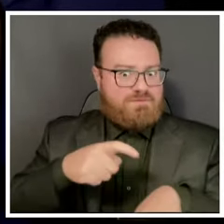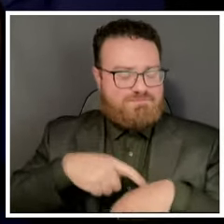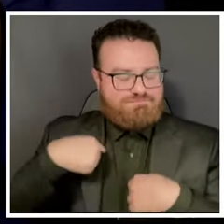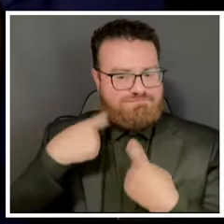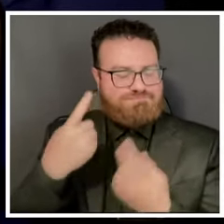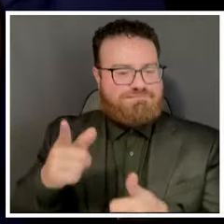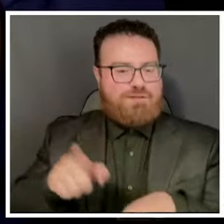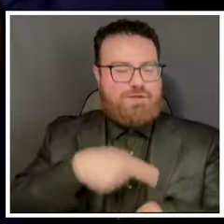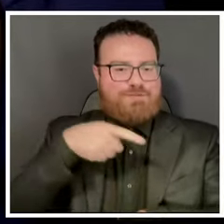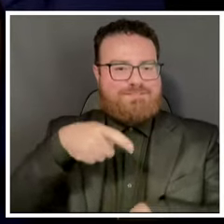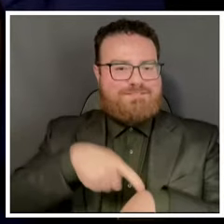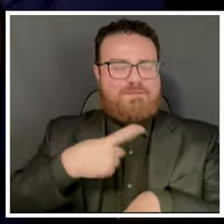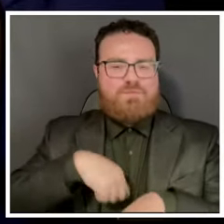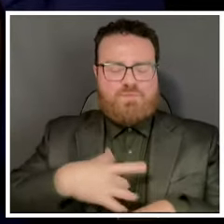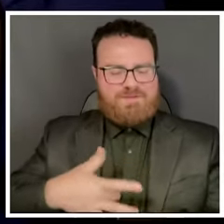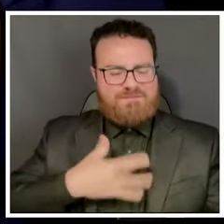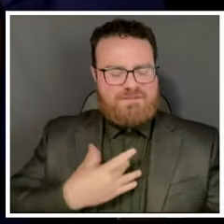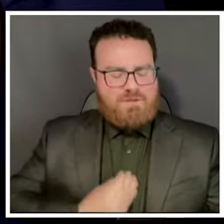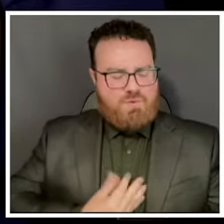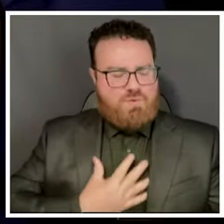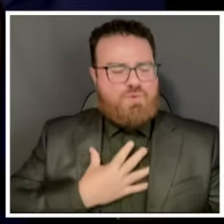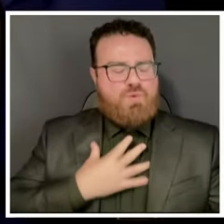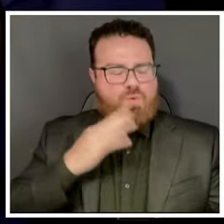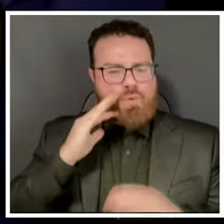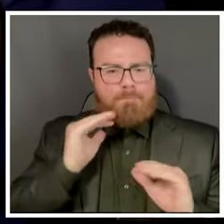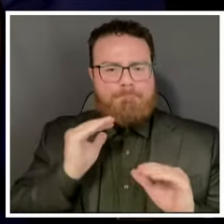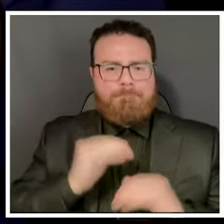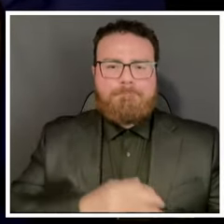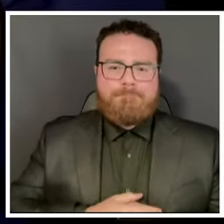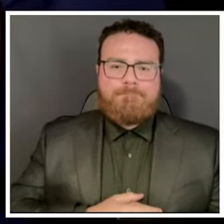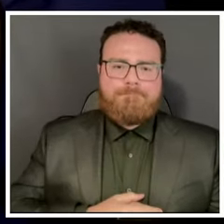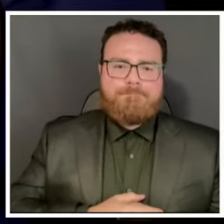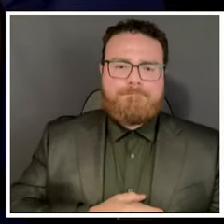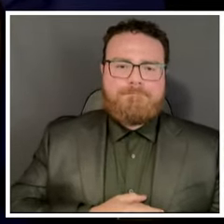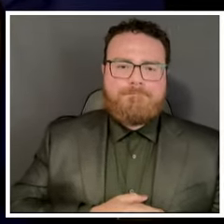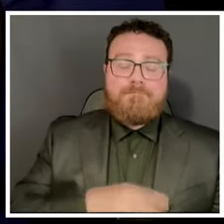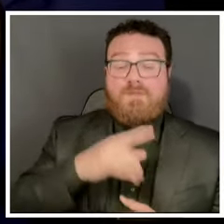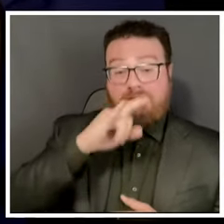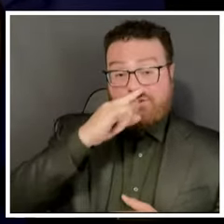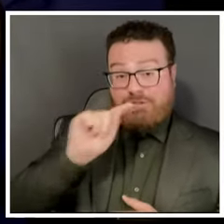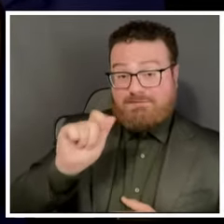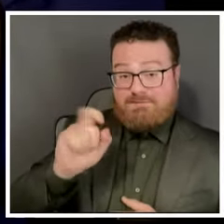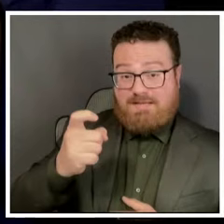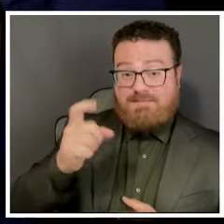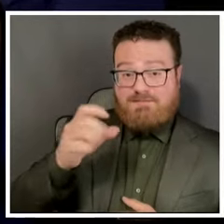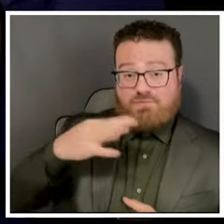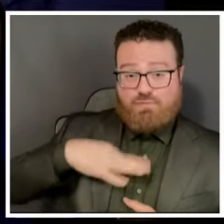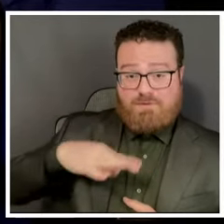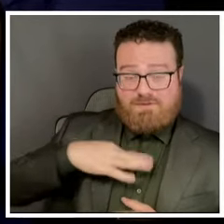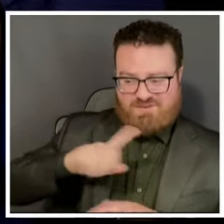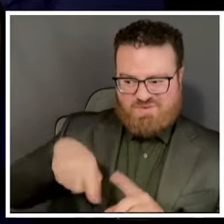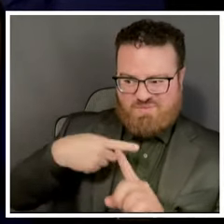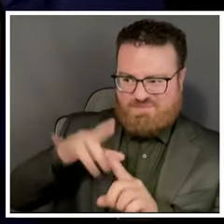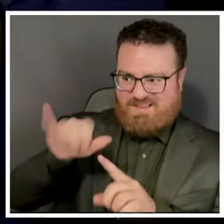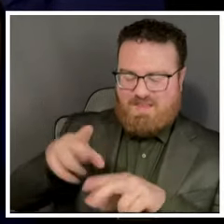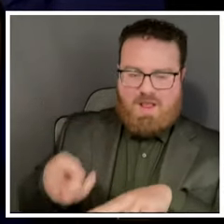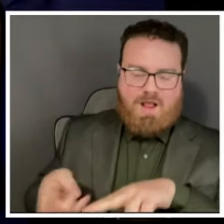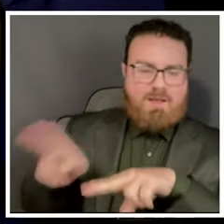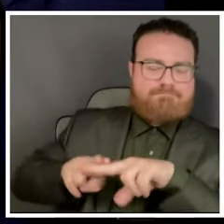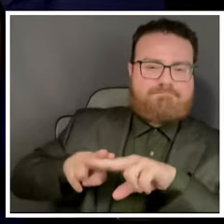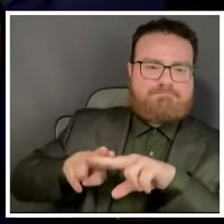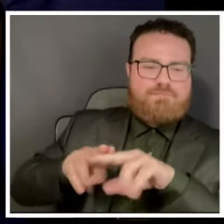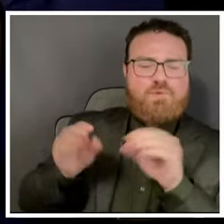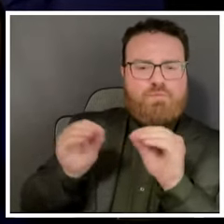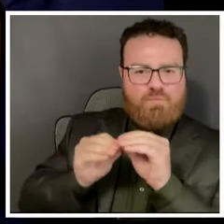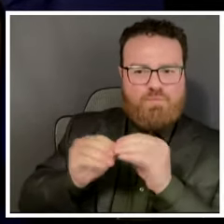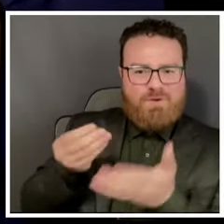credit, it put an extra $600 in our pocket every month. That meant a lot to us.